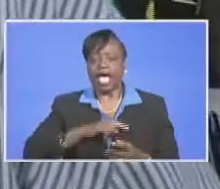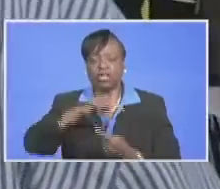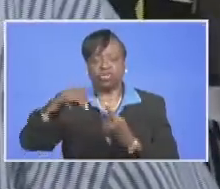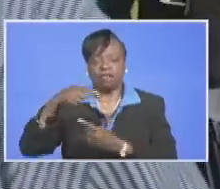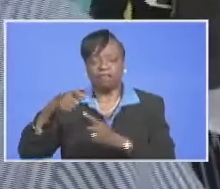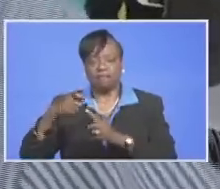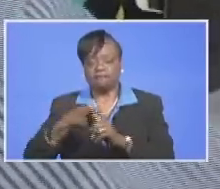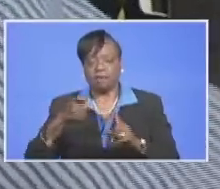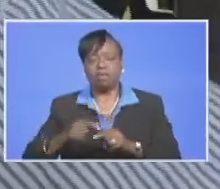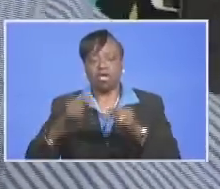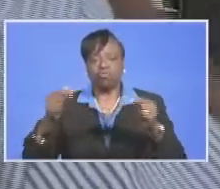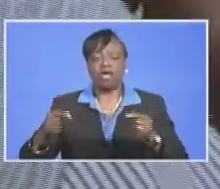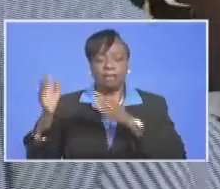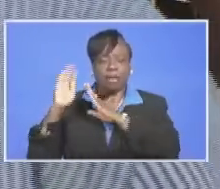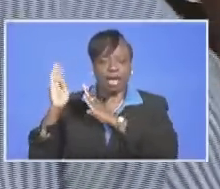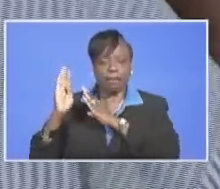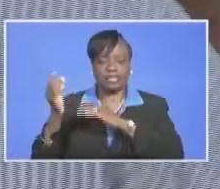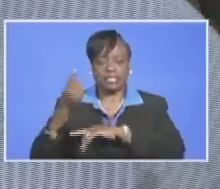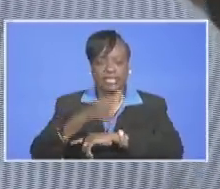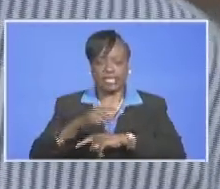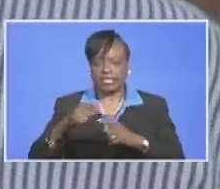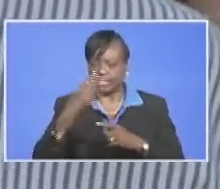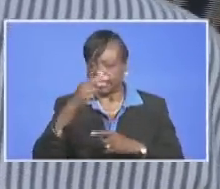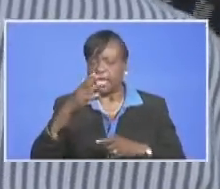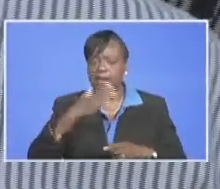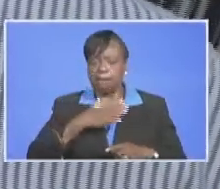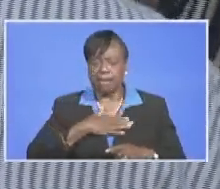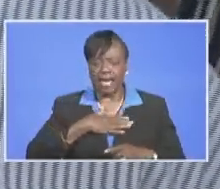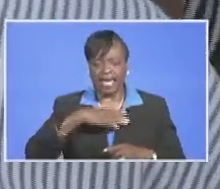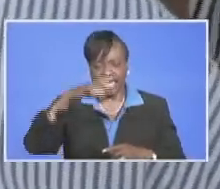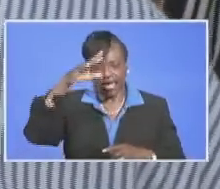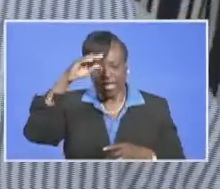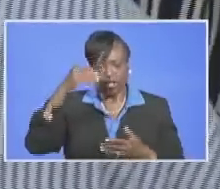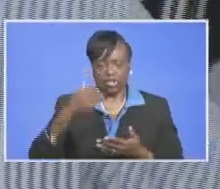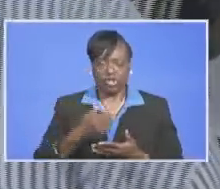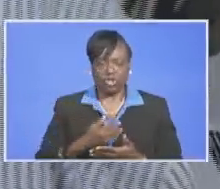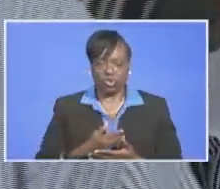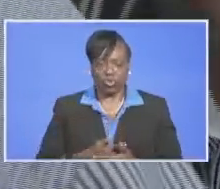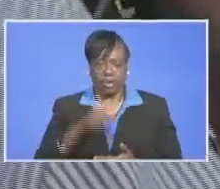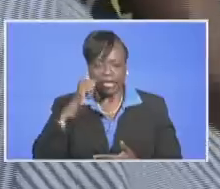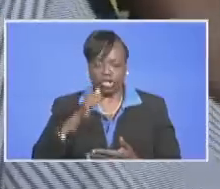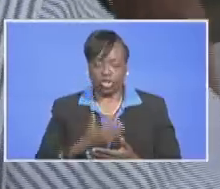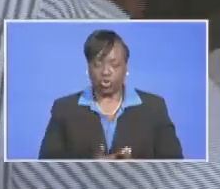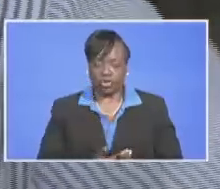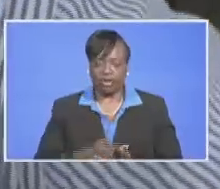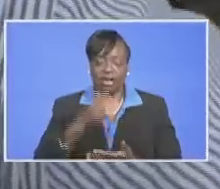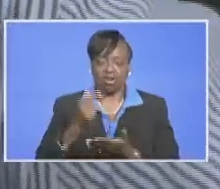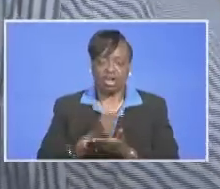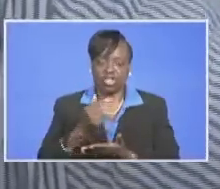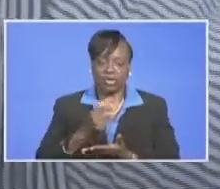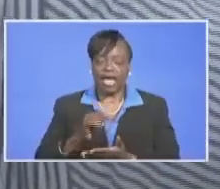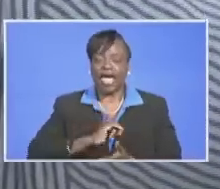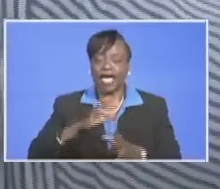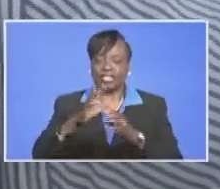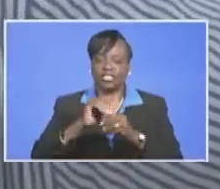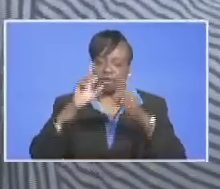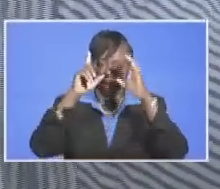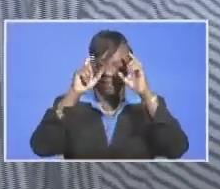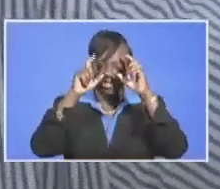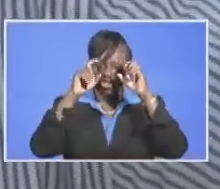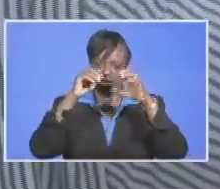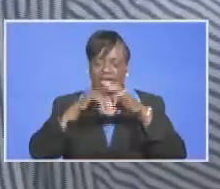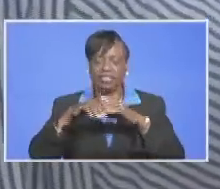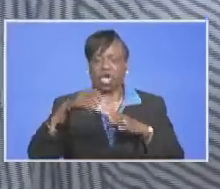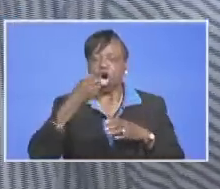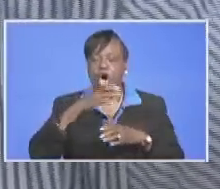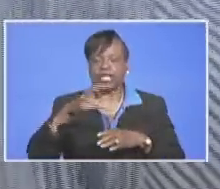Bahama today just to be here to see my daughter graduated today. Thank God I took a picture of her in the hot sun, walking, heading to go